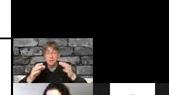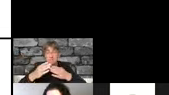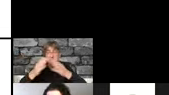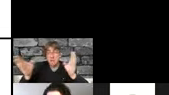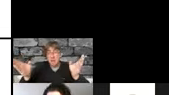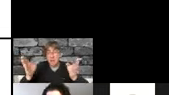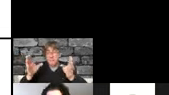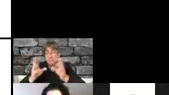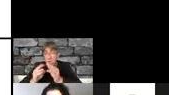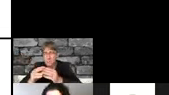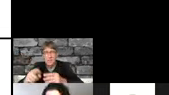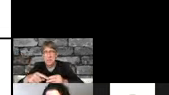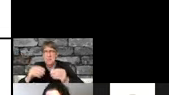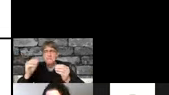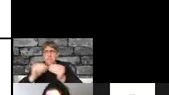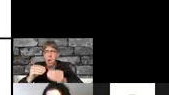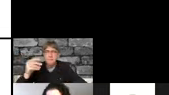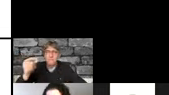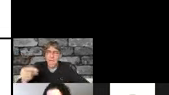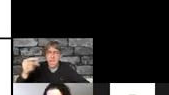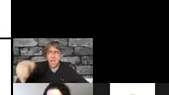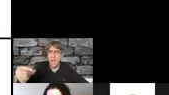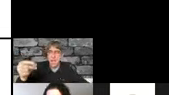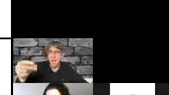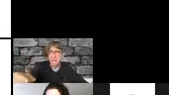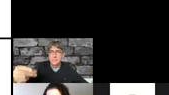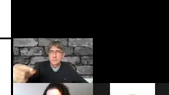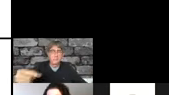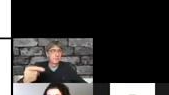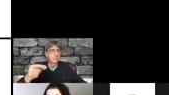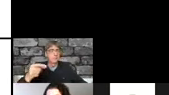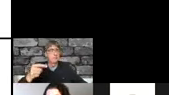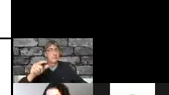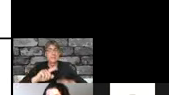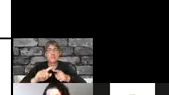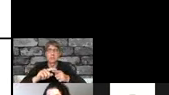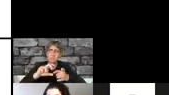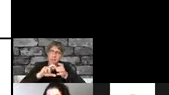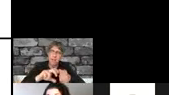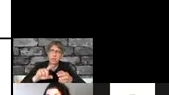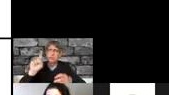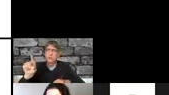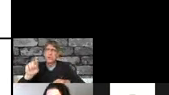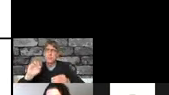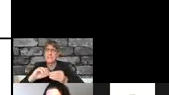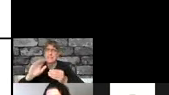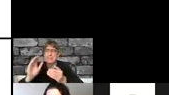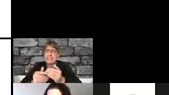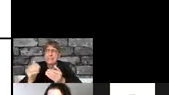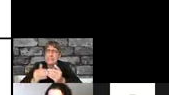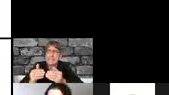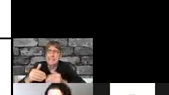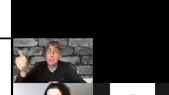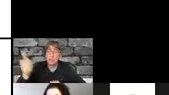to be faster. These are quotes from our various riders. They want it to be easier to sign up for reduced fare programs like